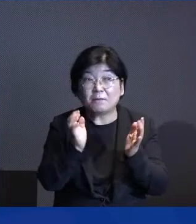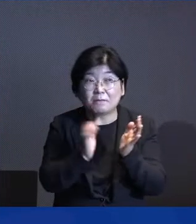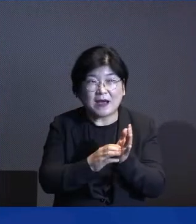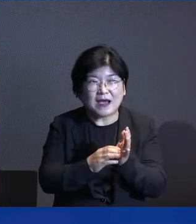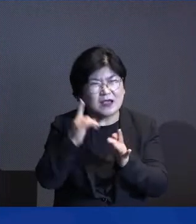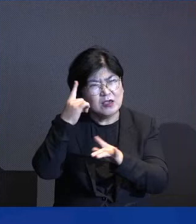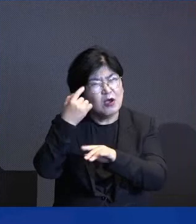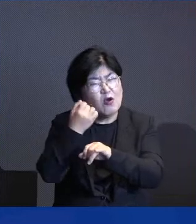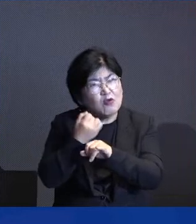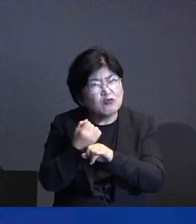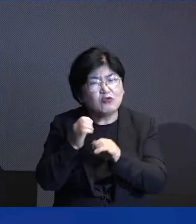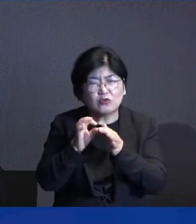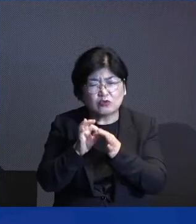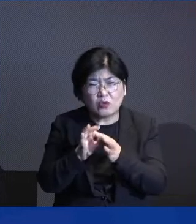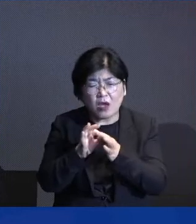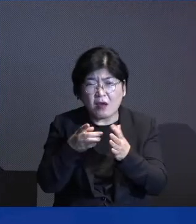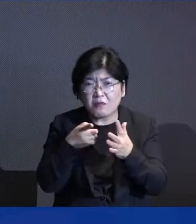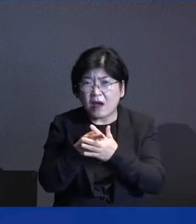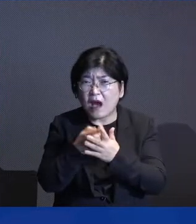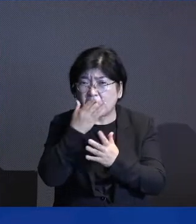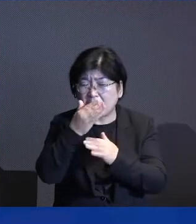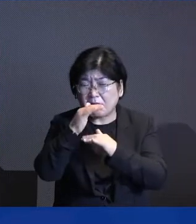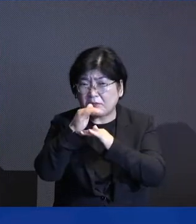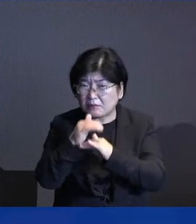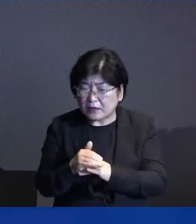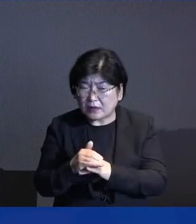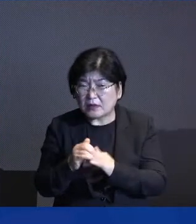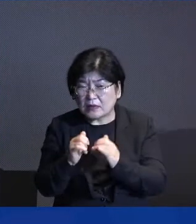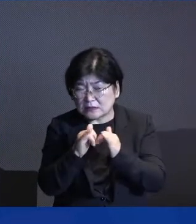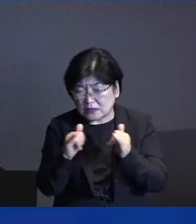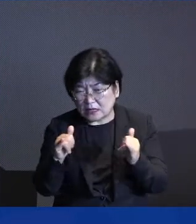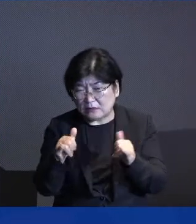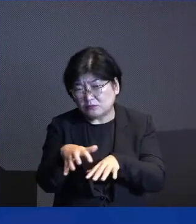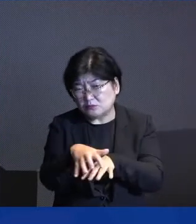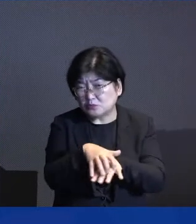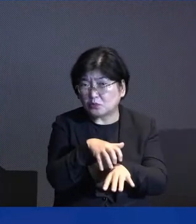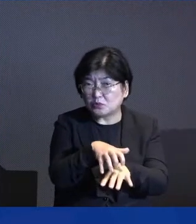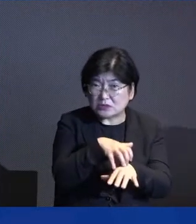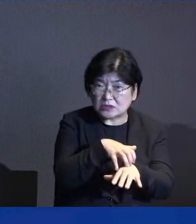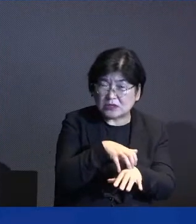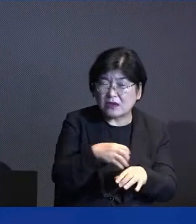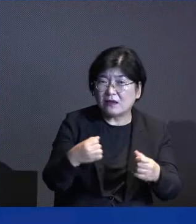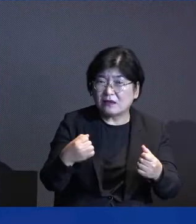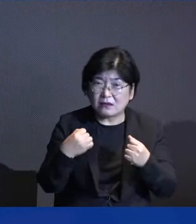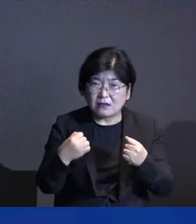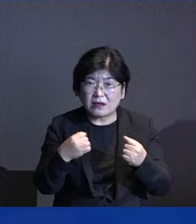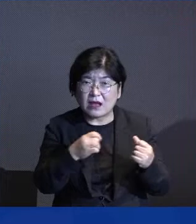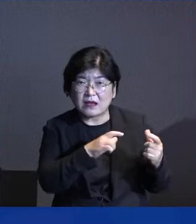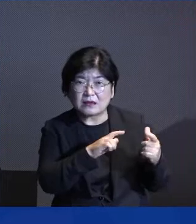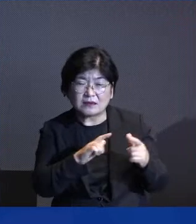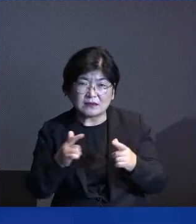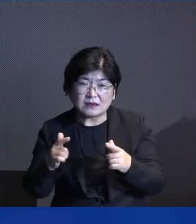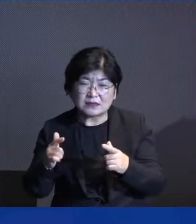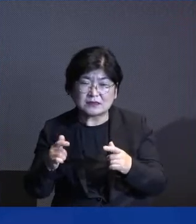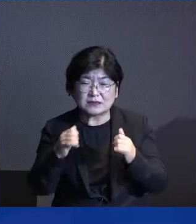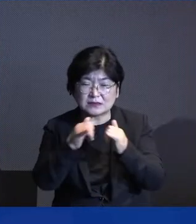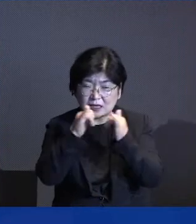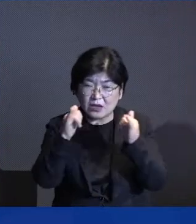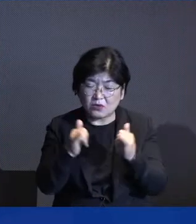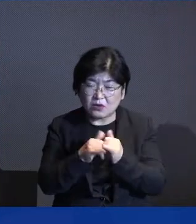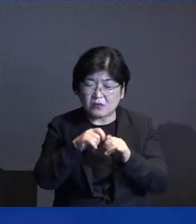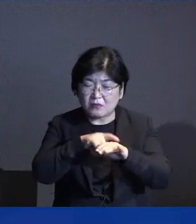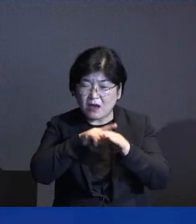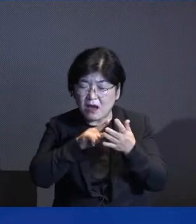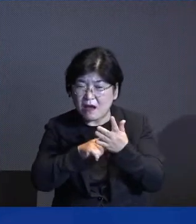significant association with the demographic, health, social, psychological variables, and that are well corresponding to